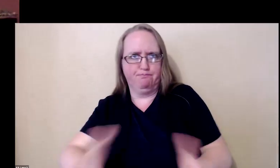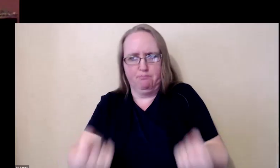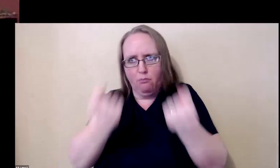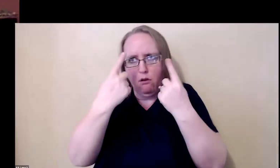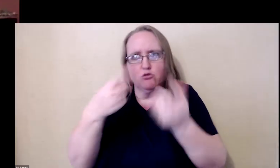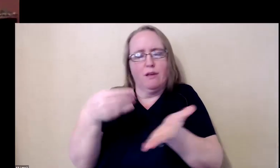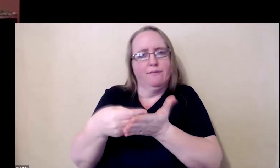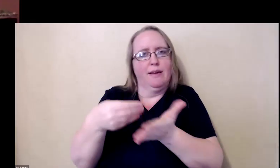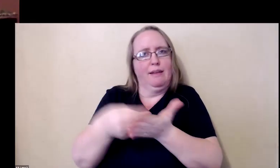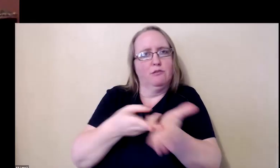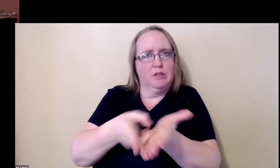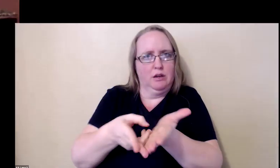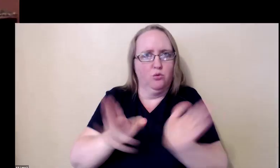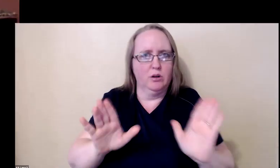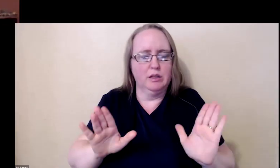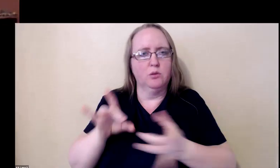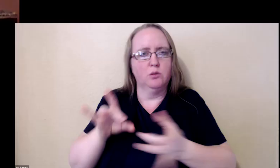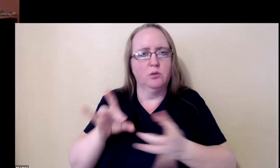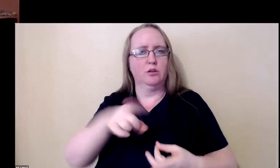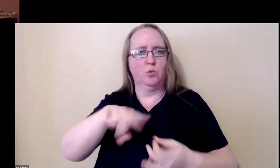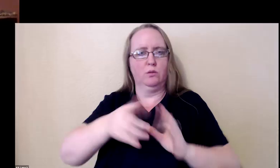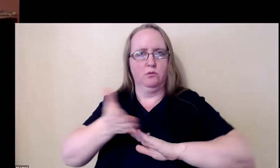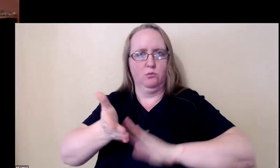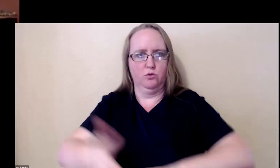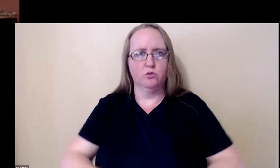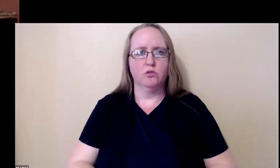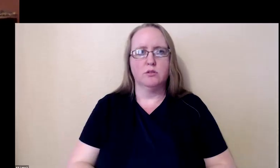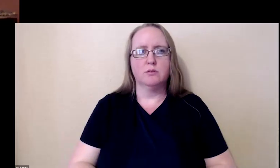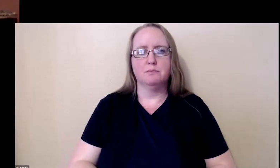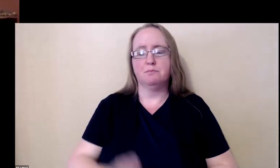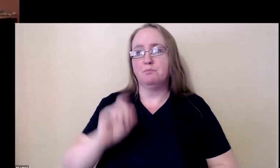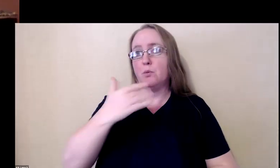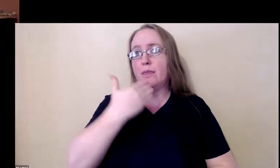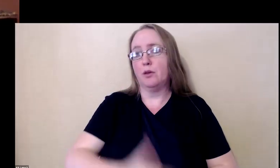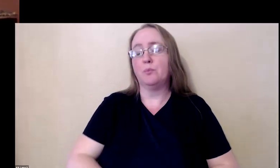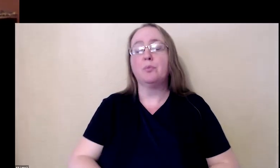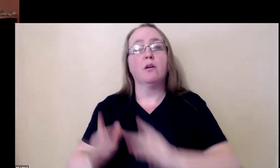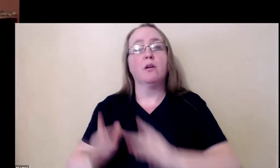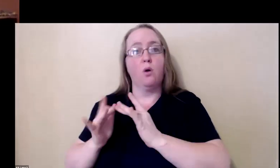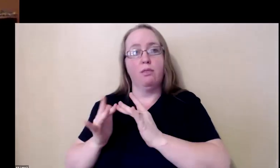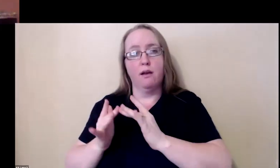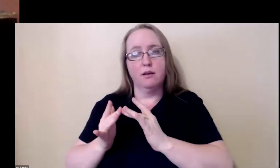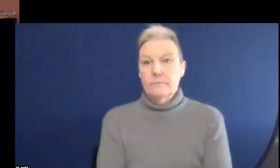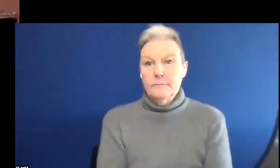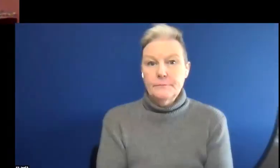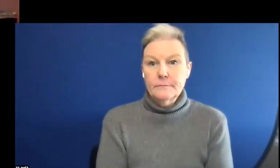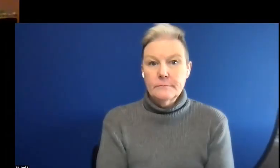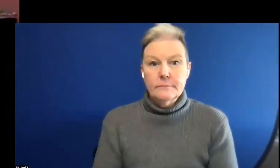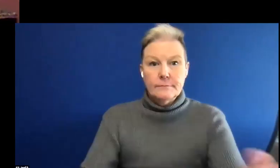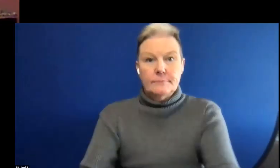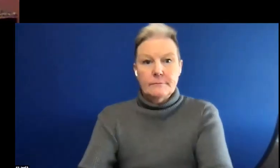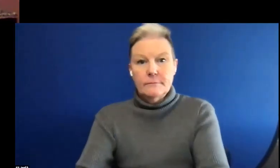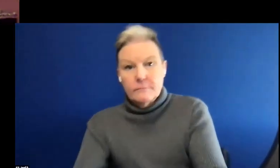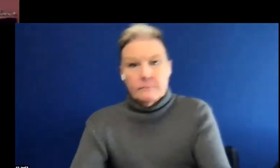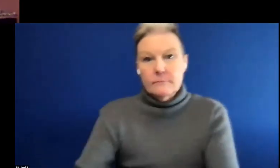financial integrity when it comes to these operations. Okay, thank you. And online? We have 5 hands raised online.